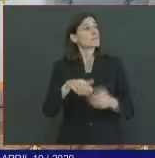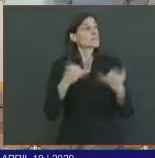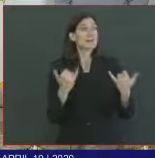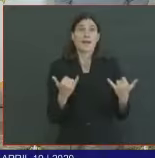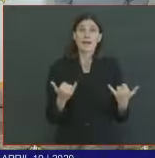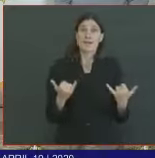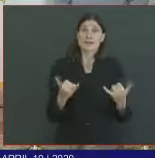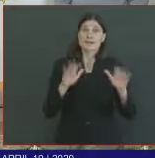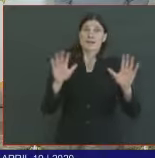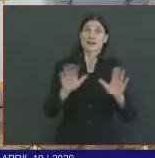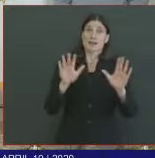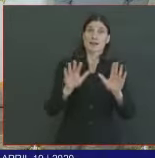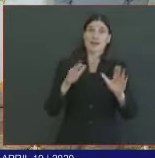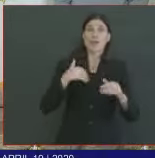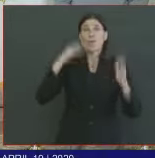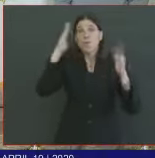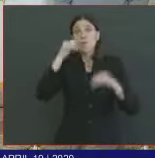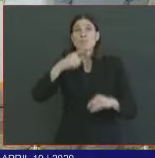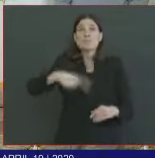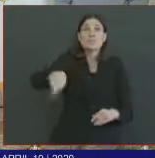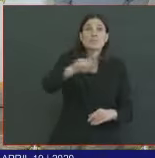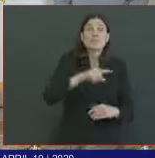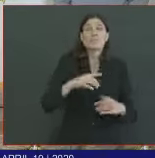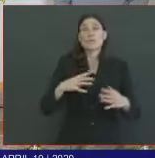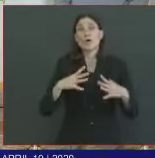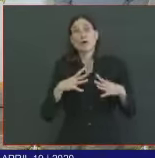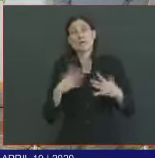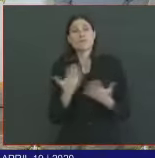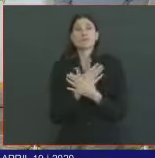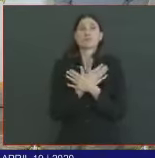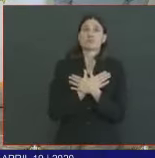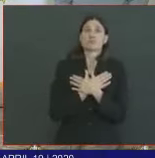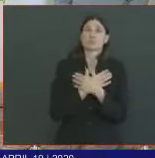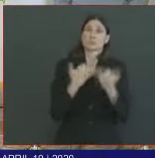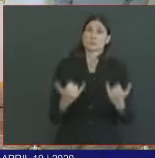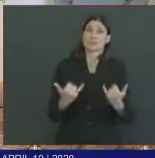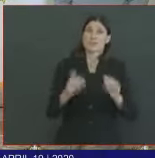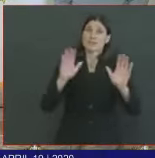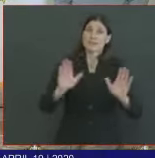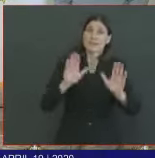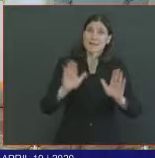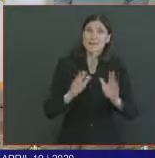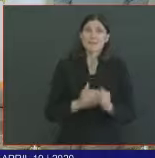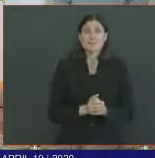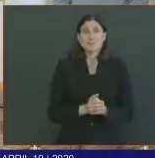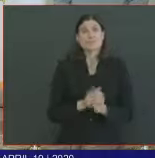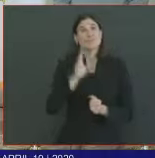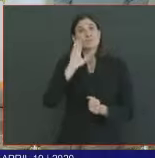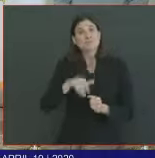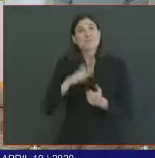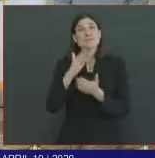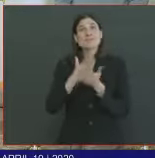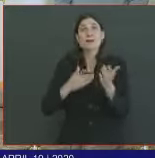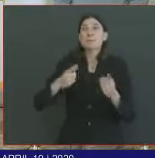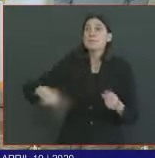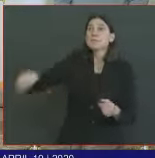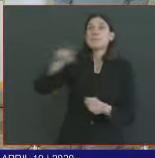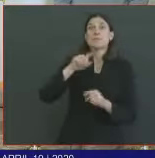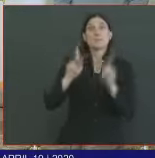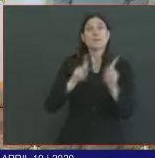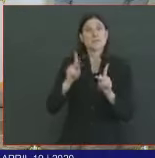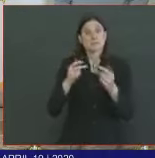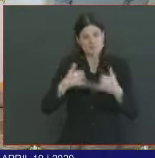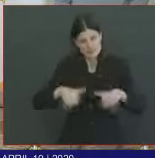It's important that we find time to do that. Having said that, there's a lot of folks who don't get the day off, even though it is Sunday.